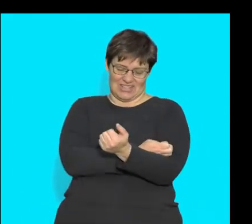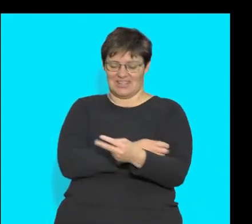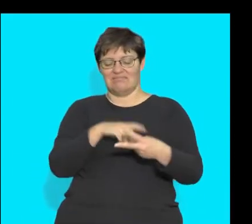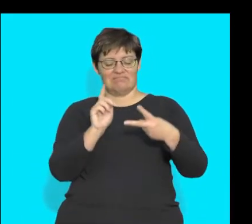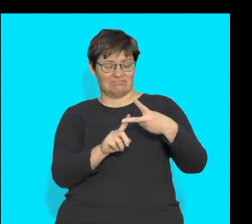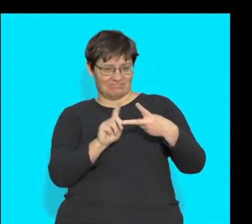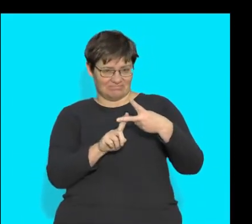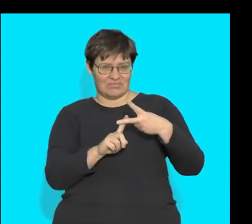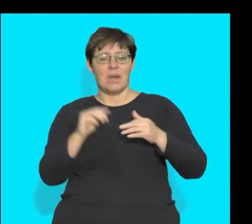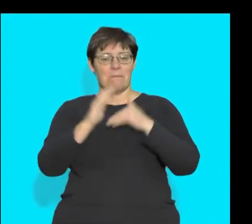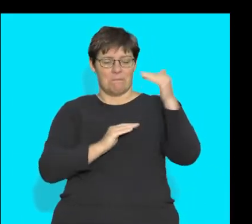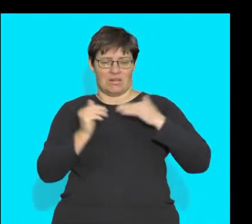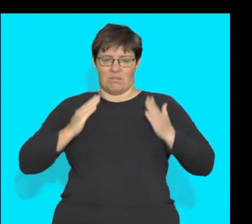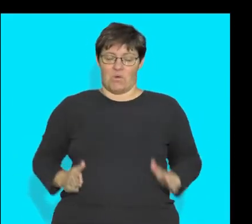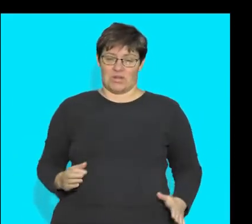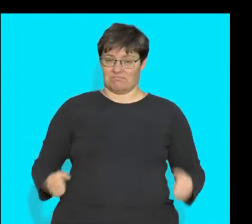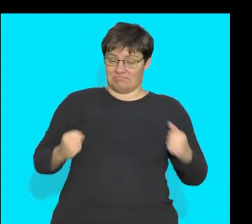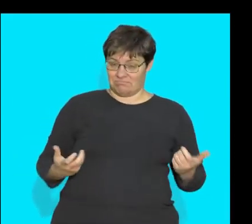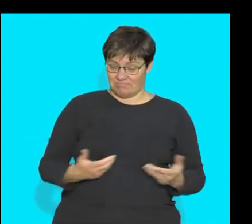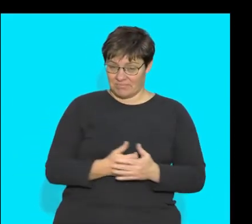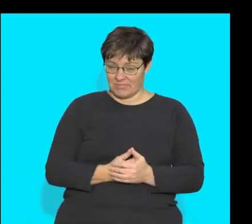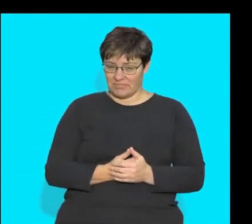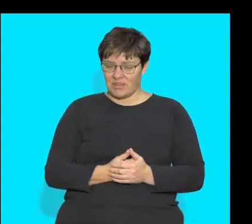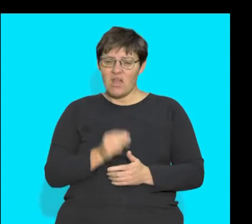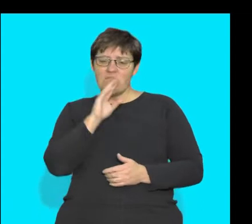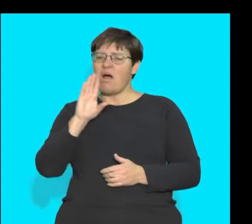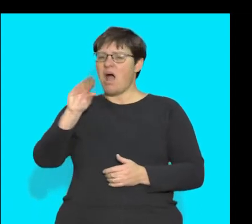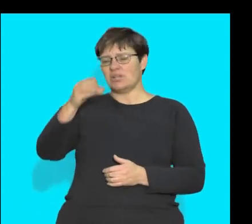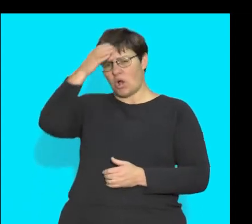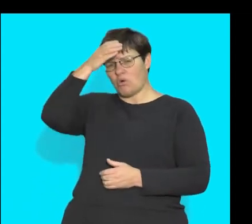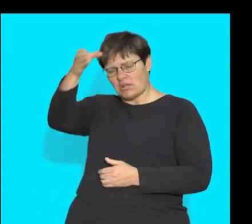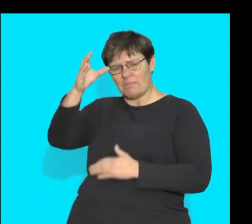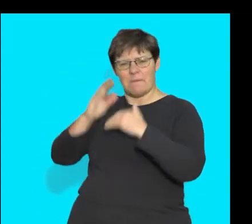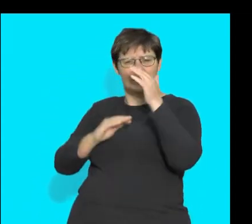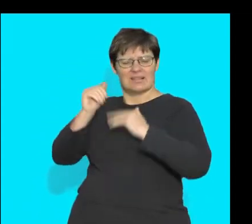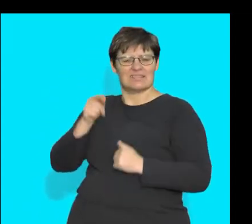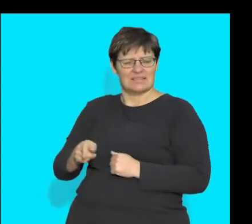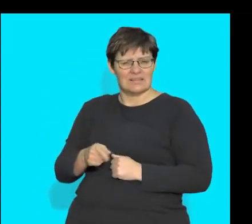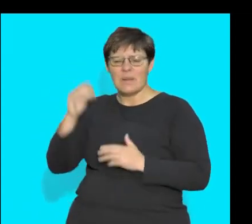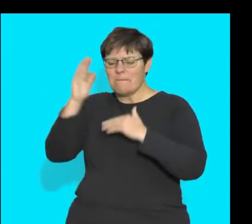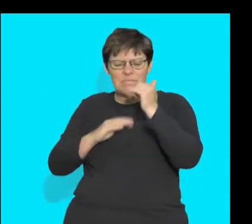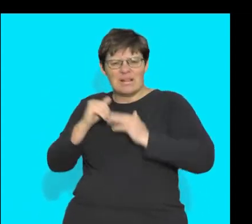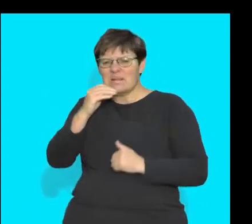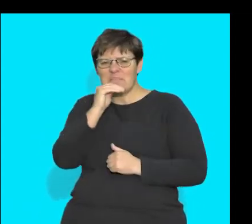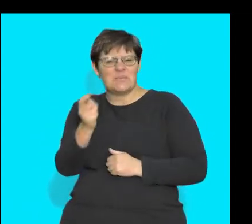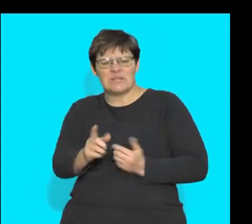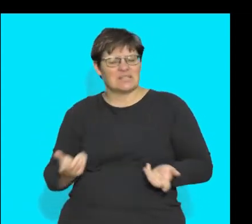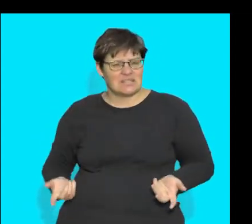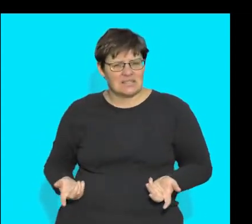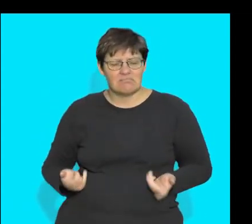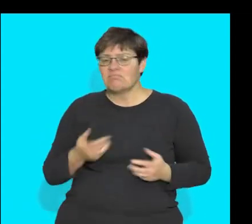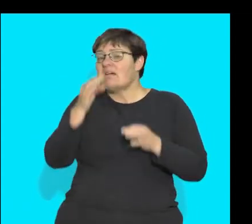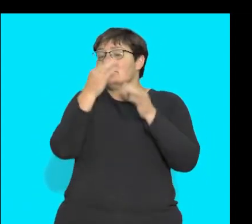need it to build our bodies. So when I ask you about this concept of build, what does building mean?